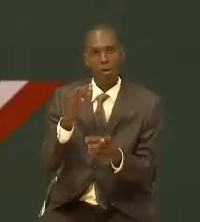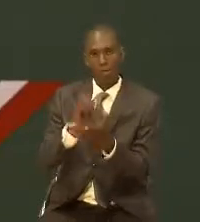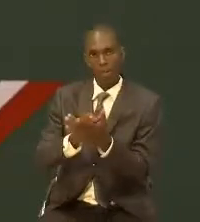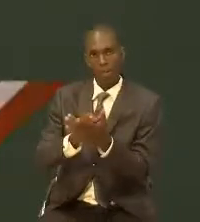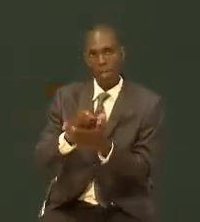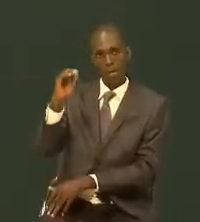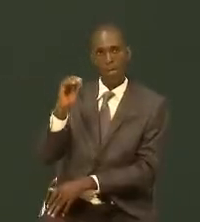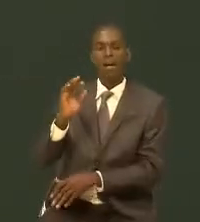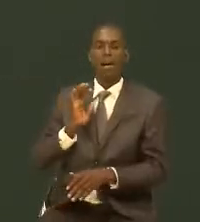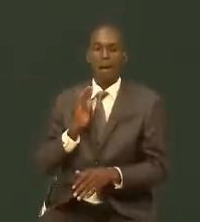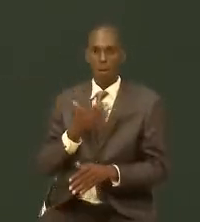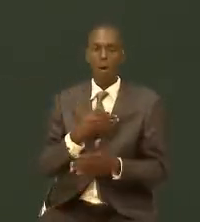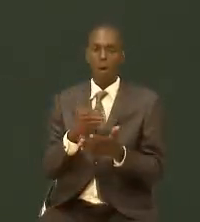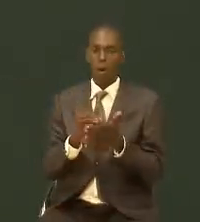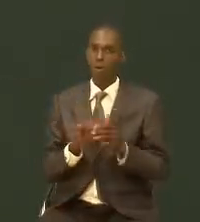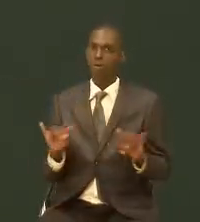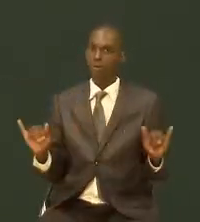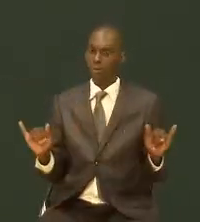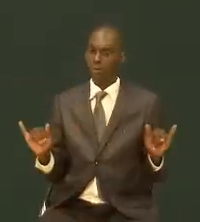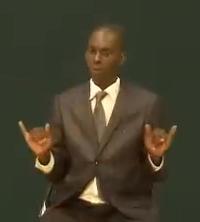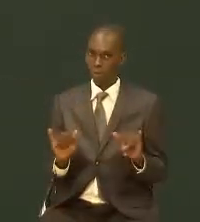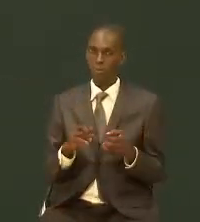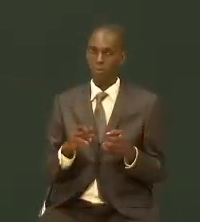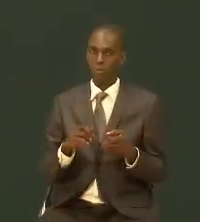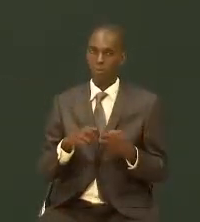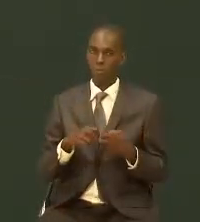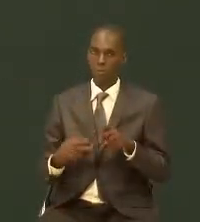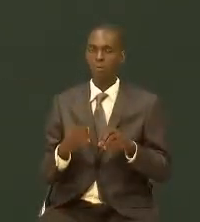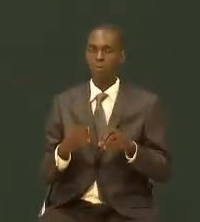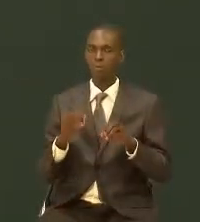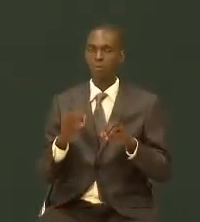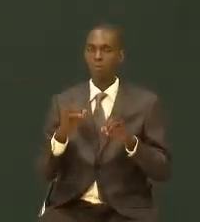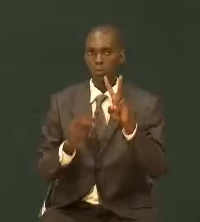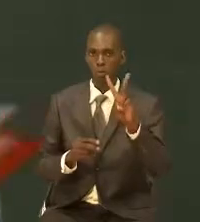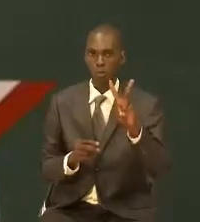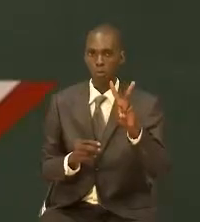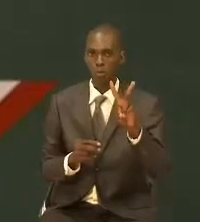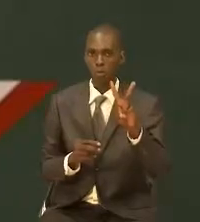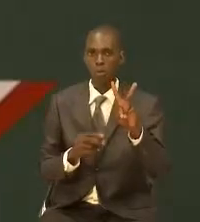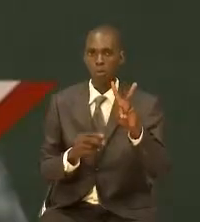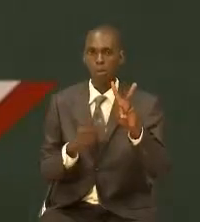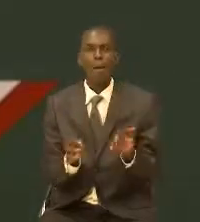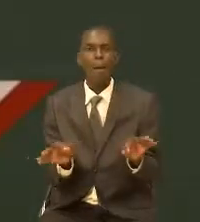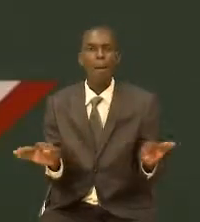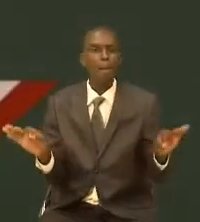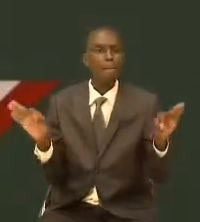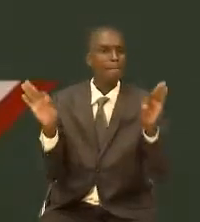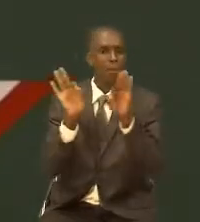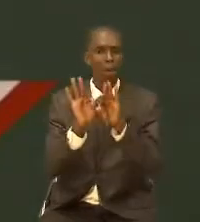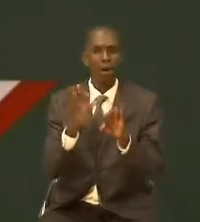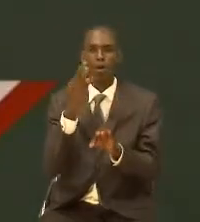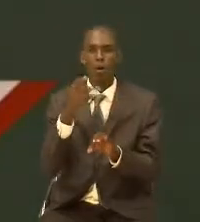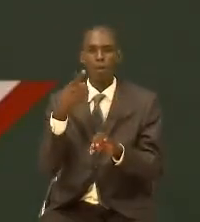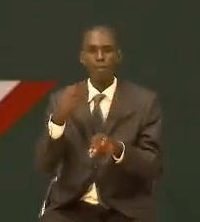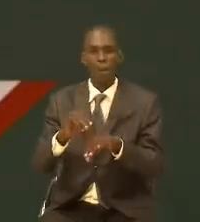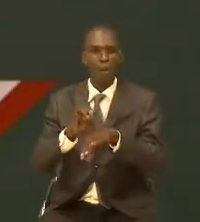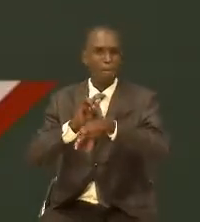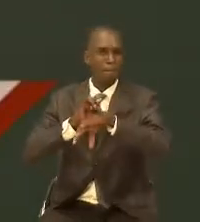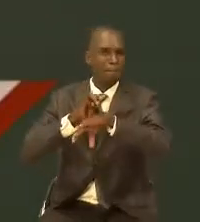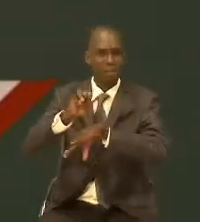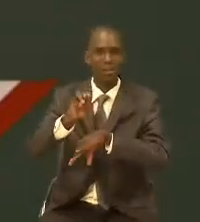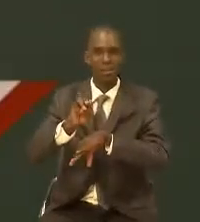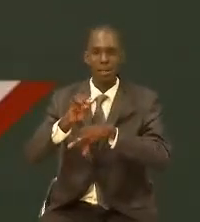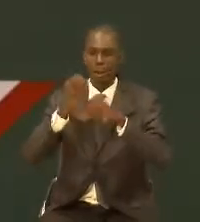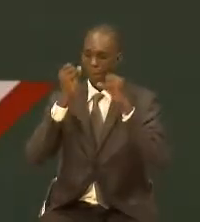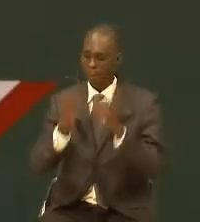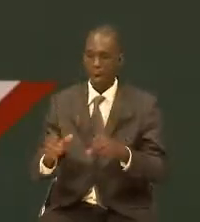situation number two the importance of the message the gospel message the powerful message the heavenly